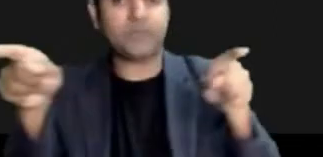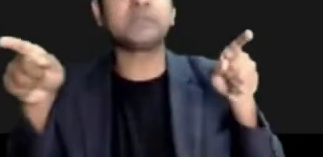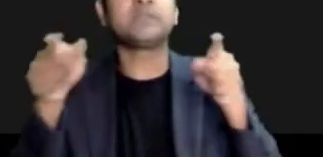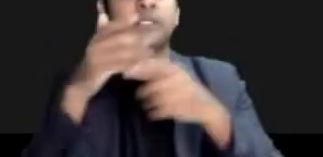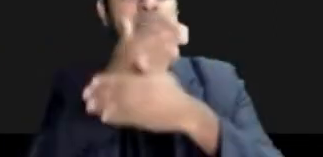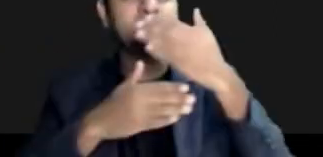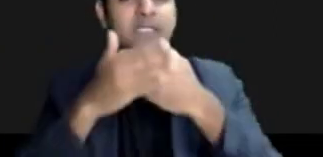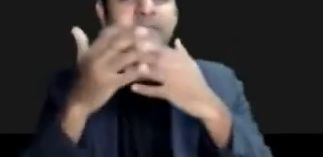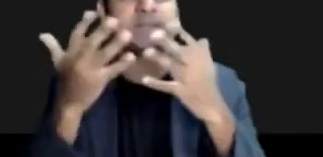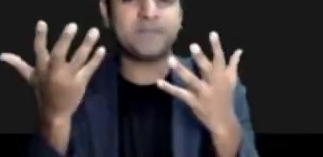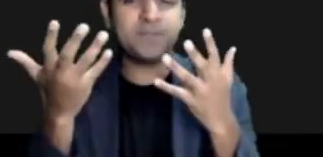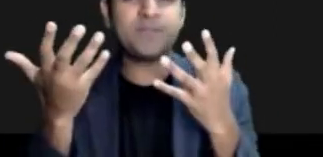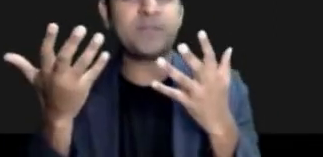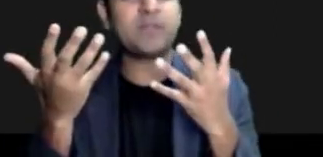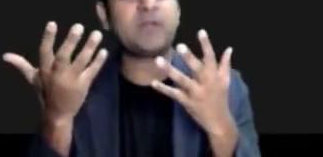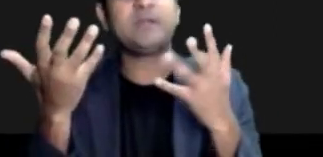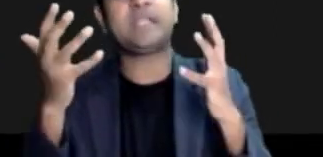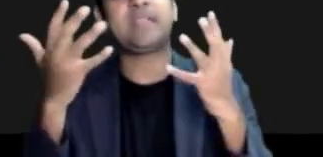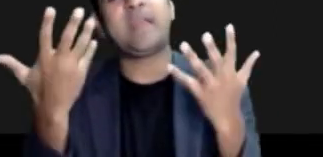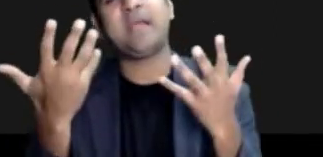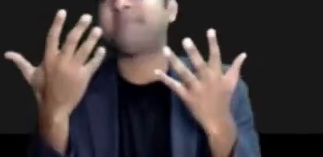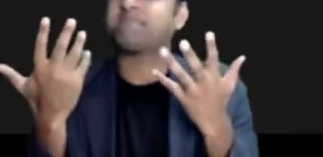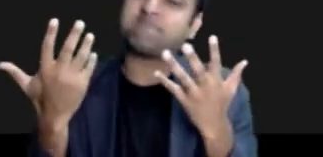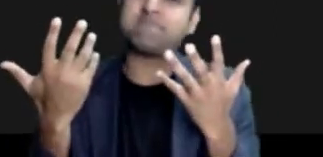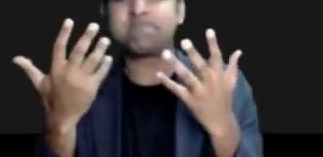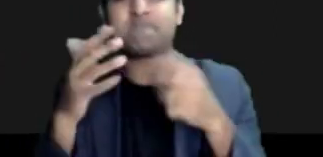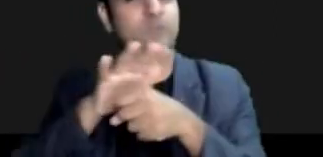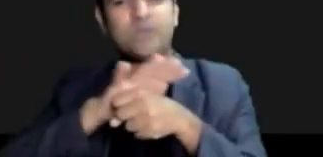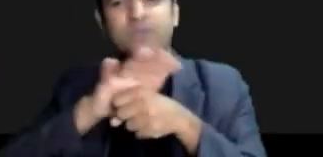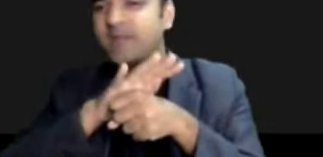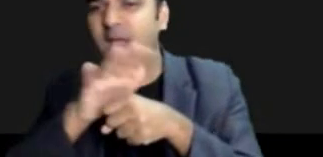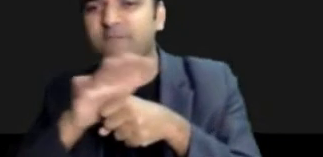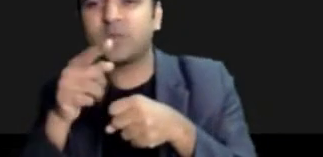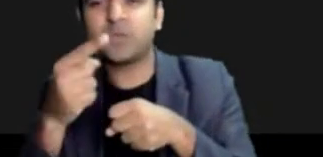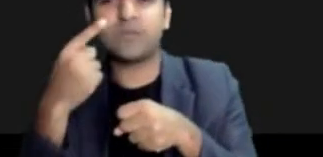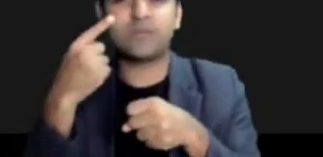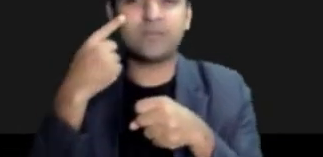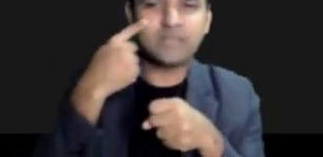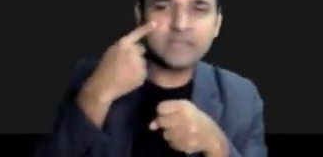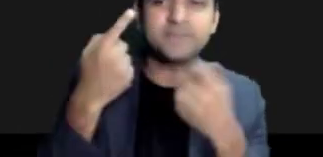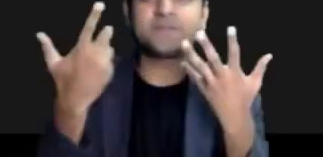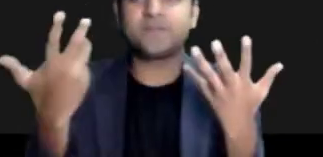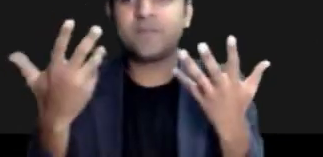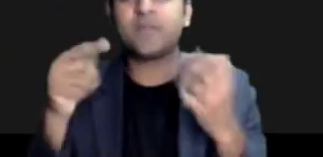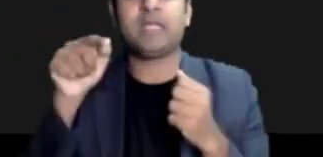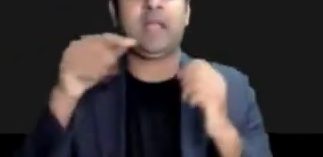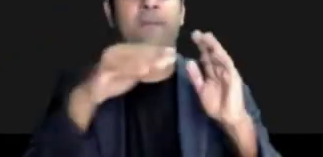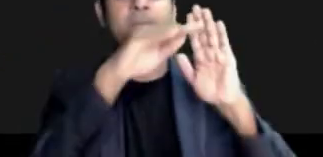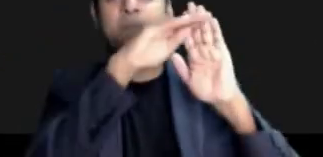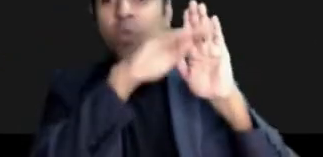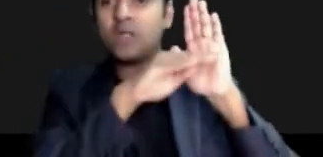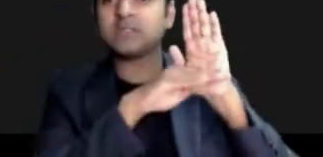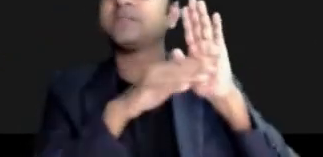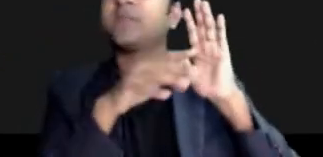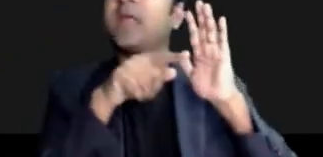policy provides for representation of persons with disabilities, what you find is that in those